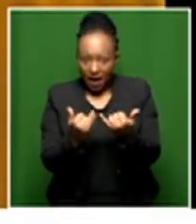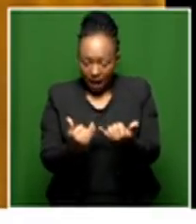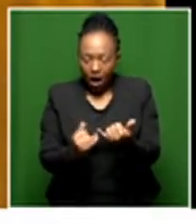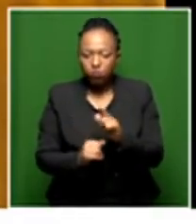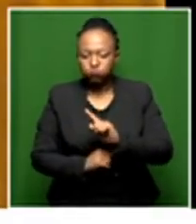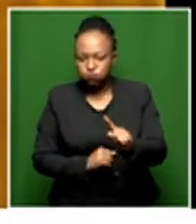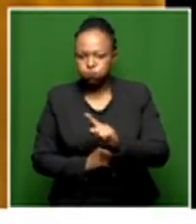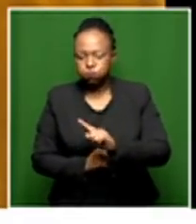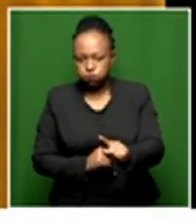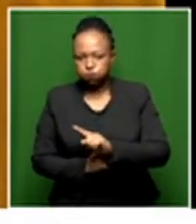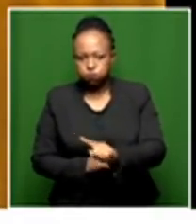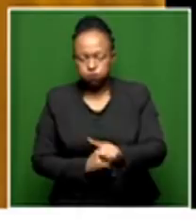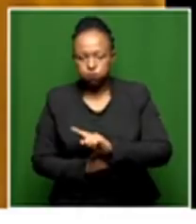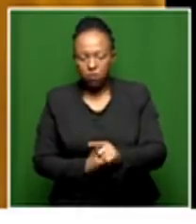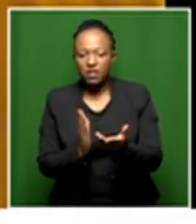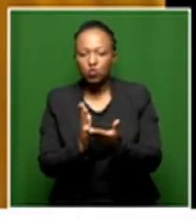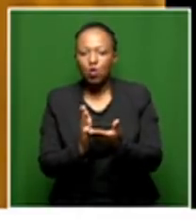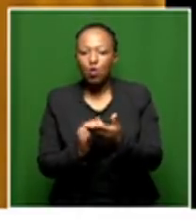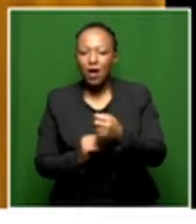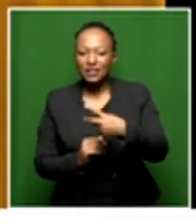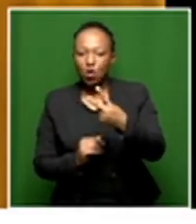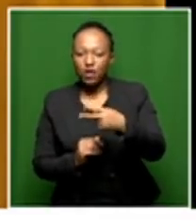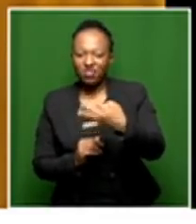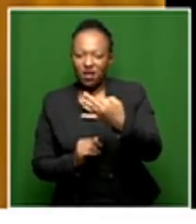this run since the second wave,